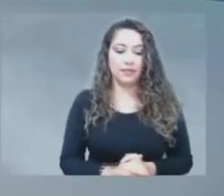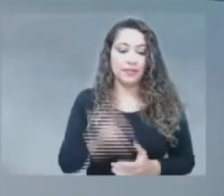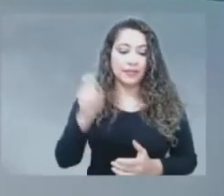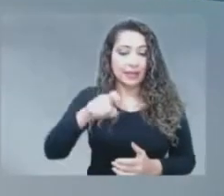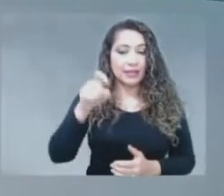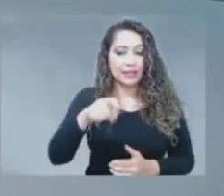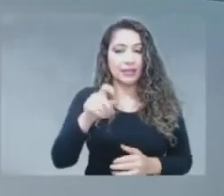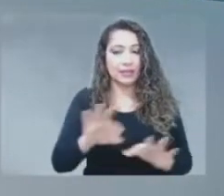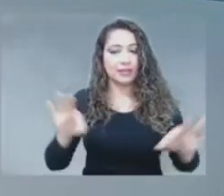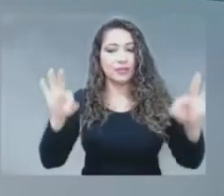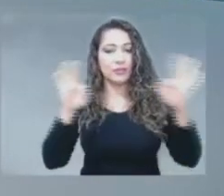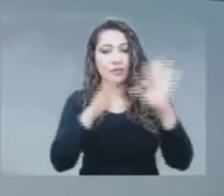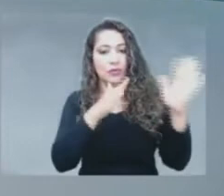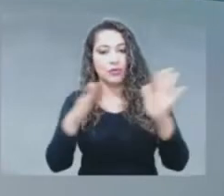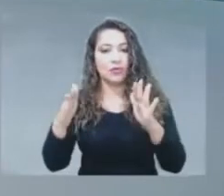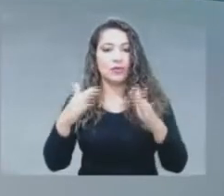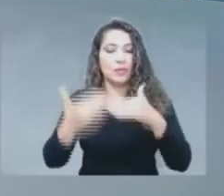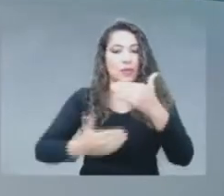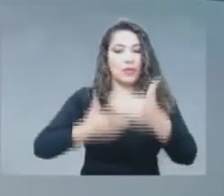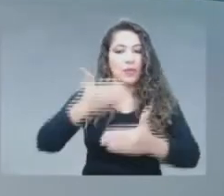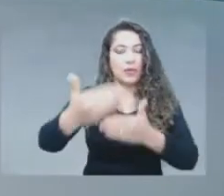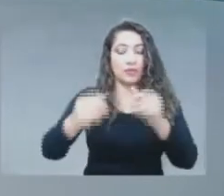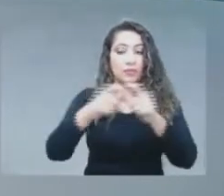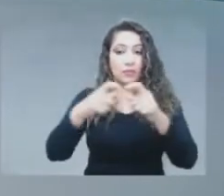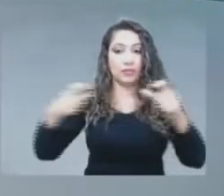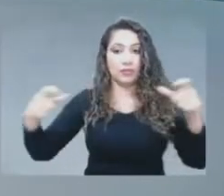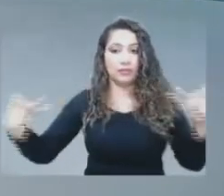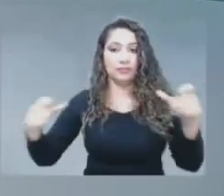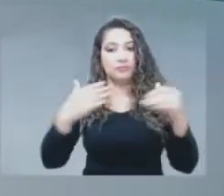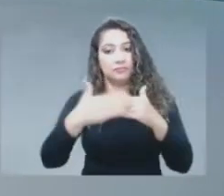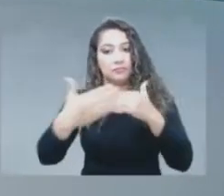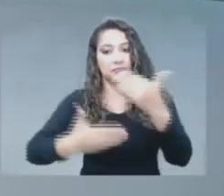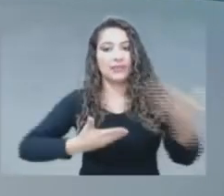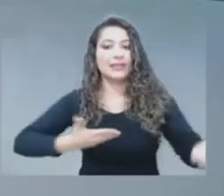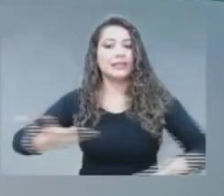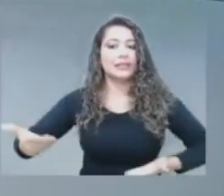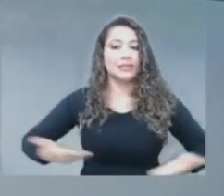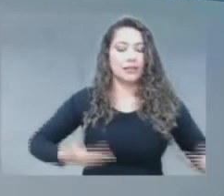Is that we needed more spectrum for the different services,